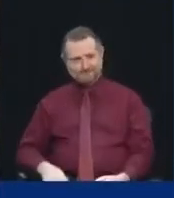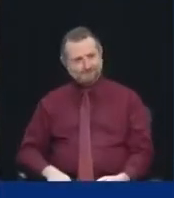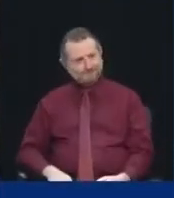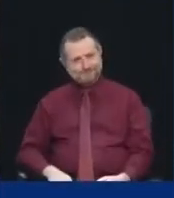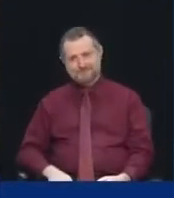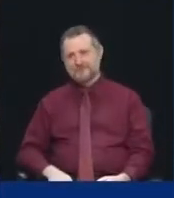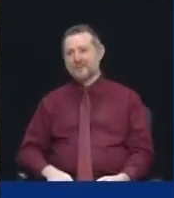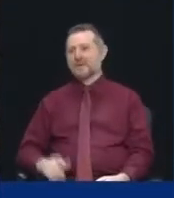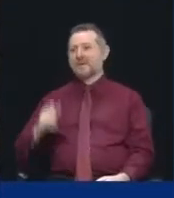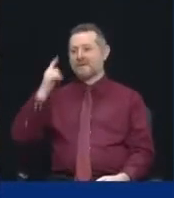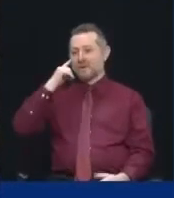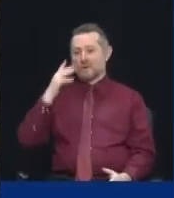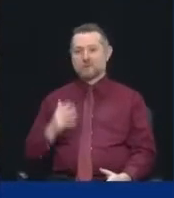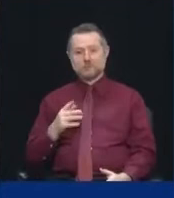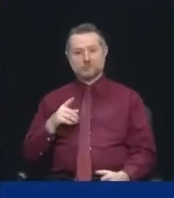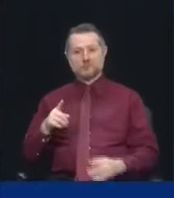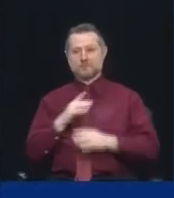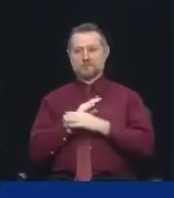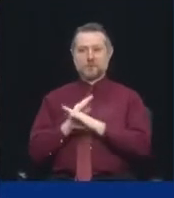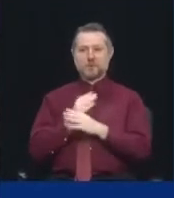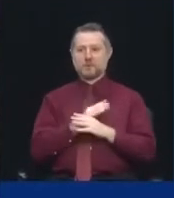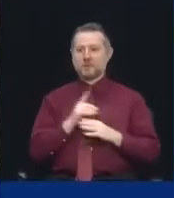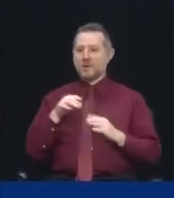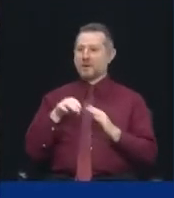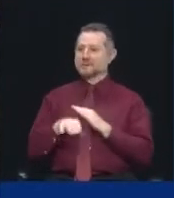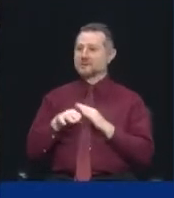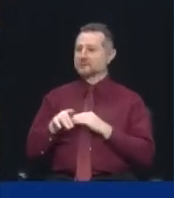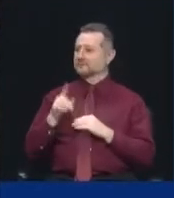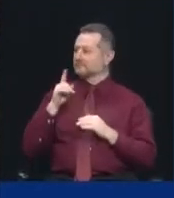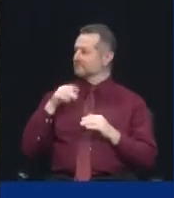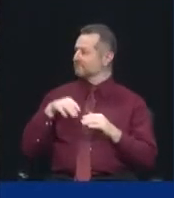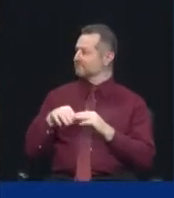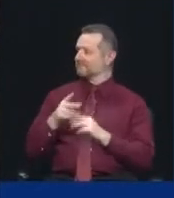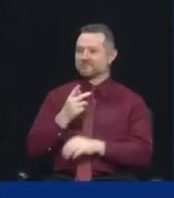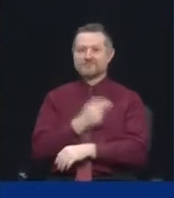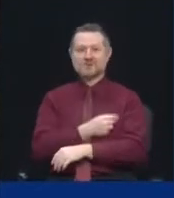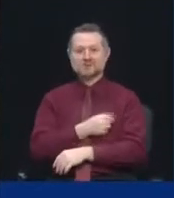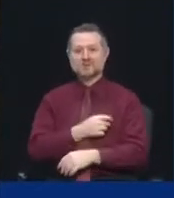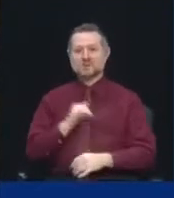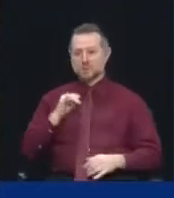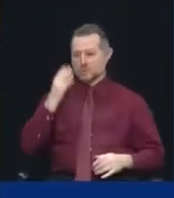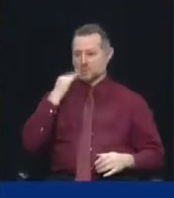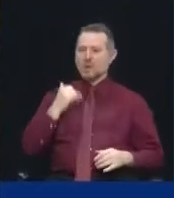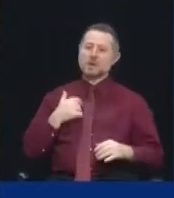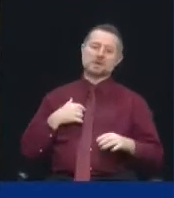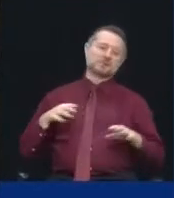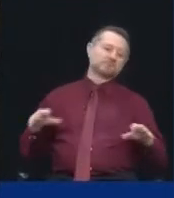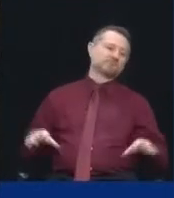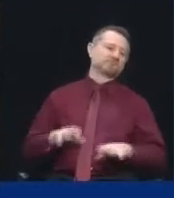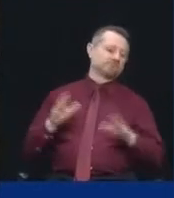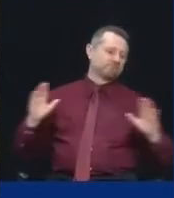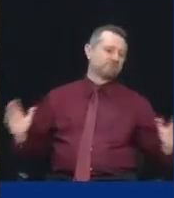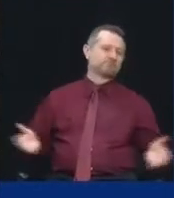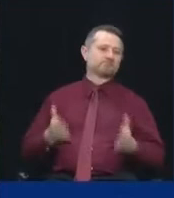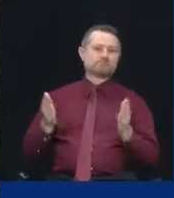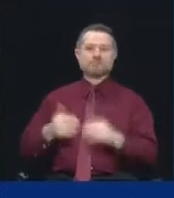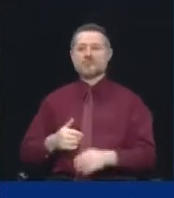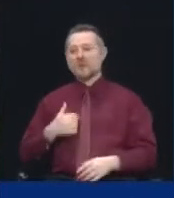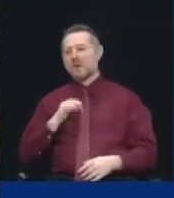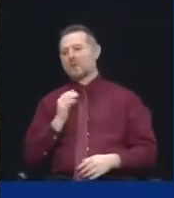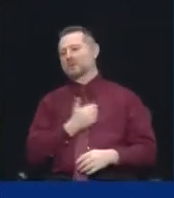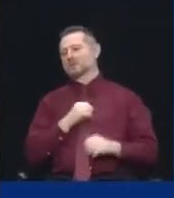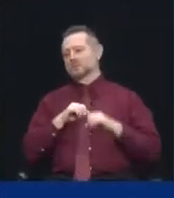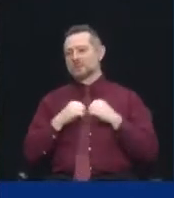governor knows about these barriers and the inequities. That's why, and they've existed in our society for a long